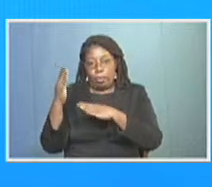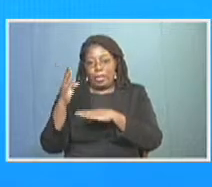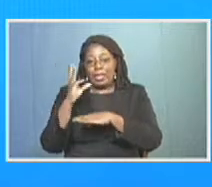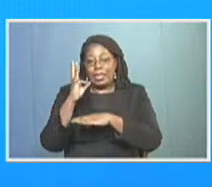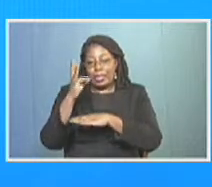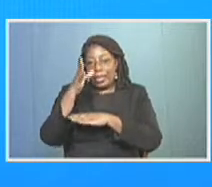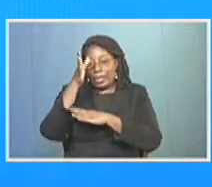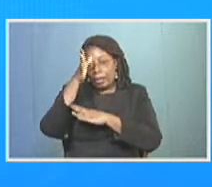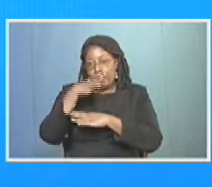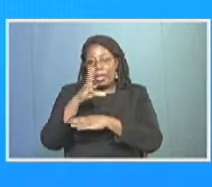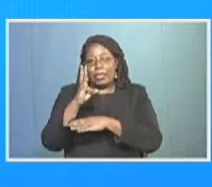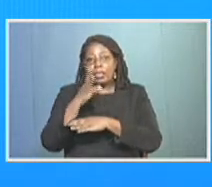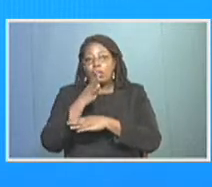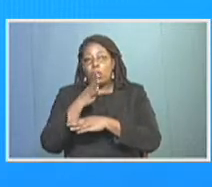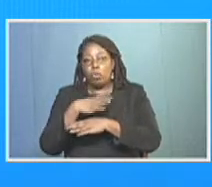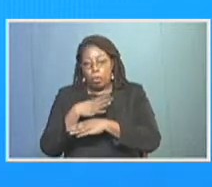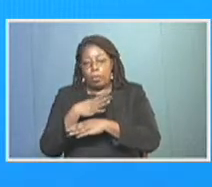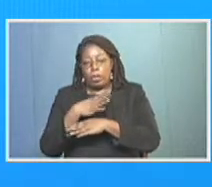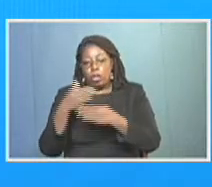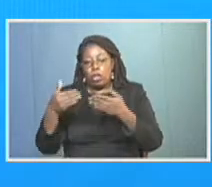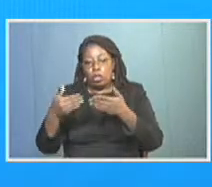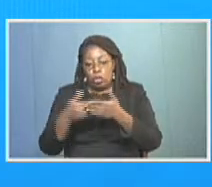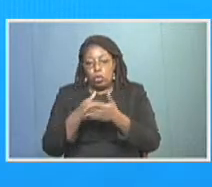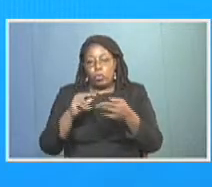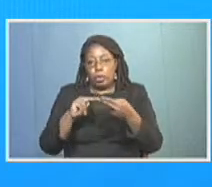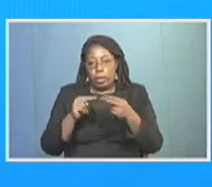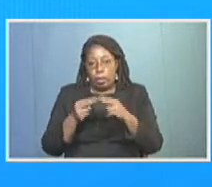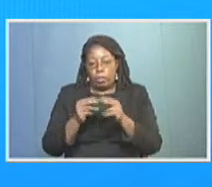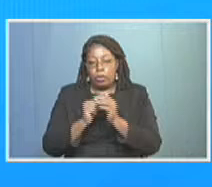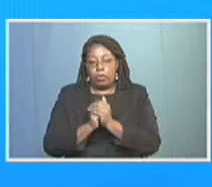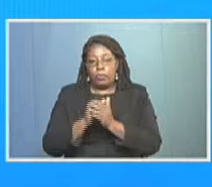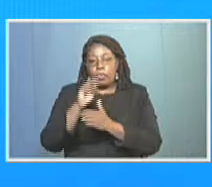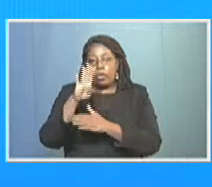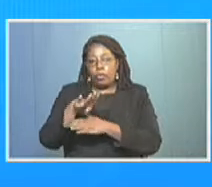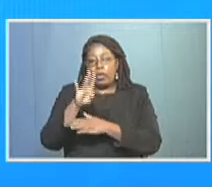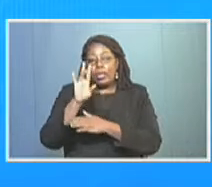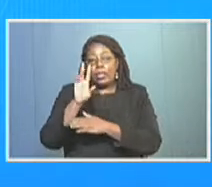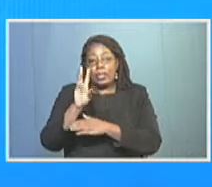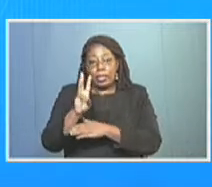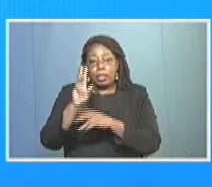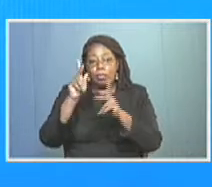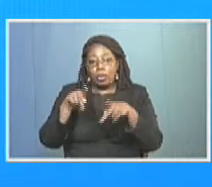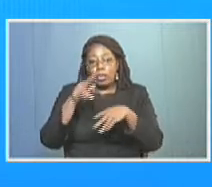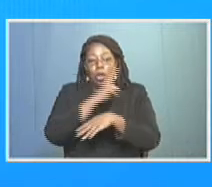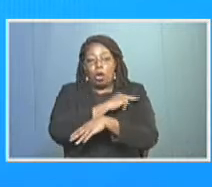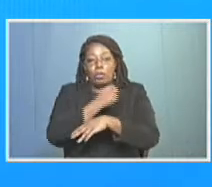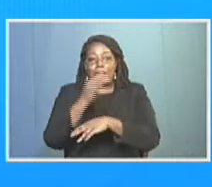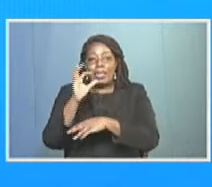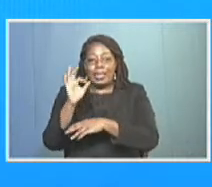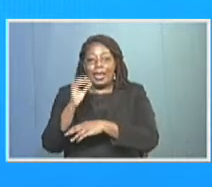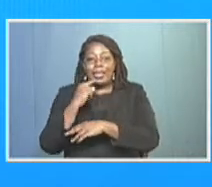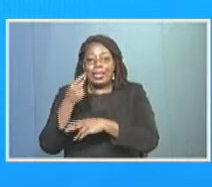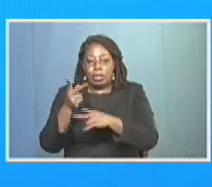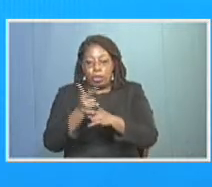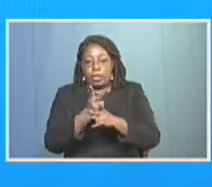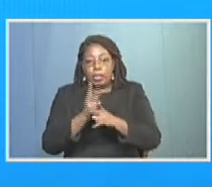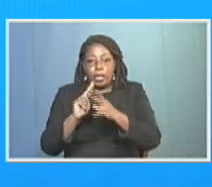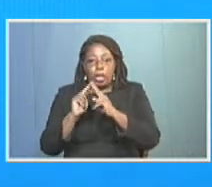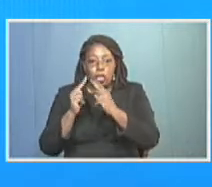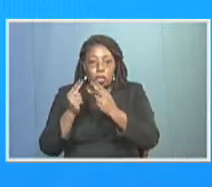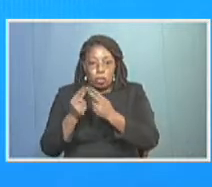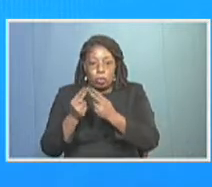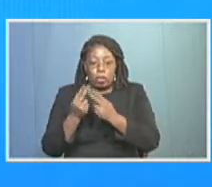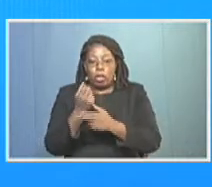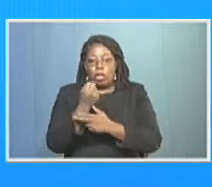6 men and 6 women make up the newly infected. Some 46 people are in hospital, 9 of them on the intensive care unit.